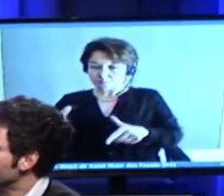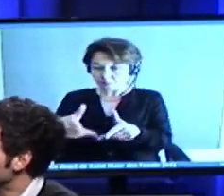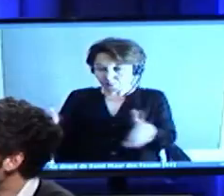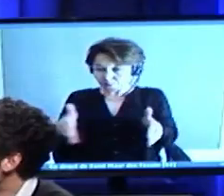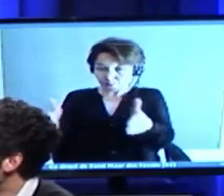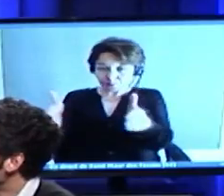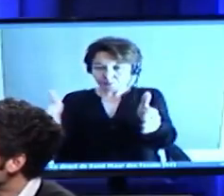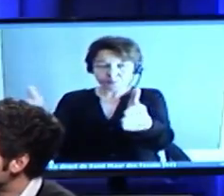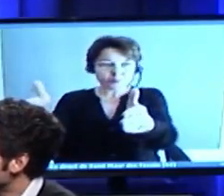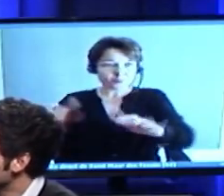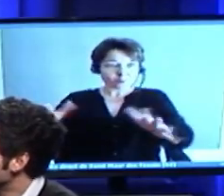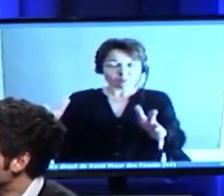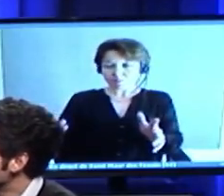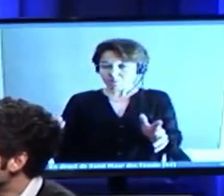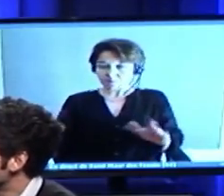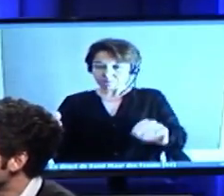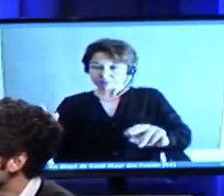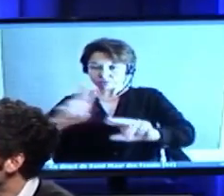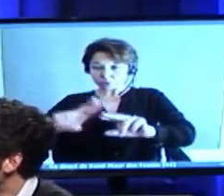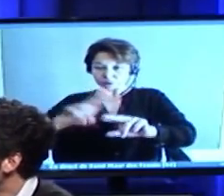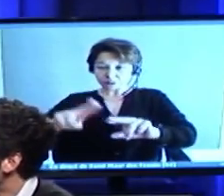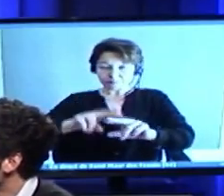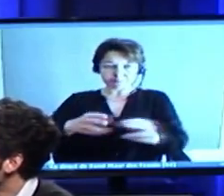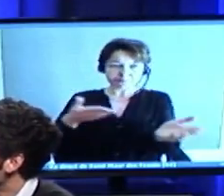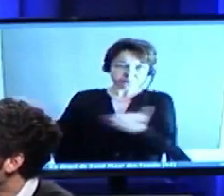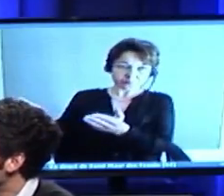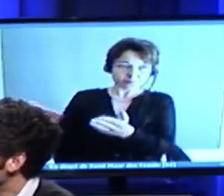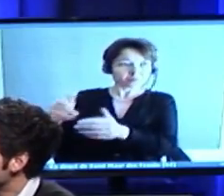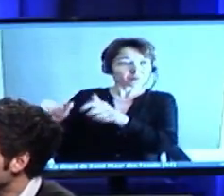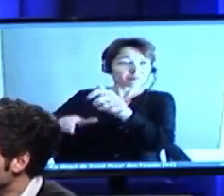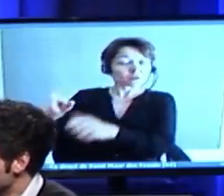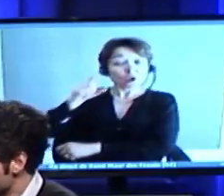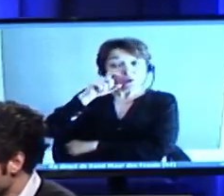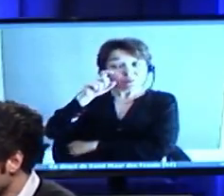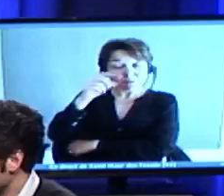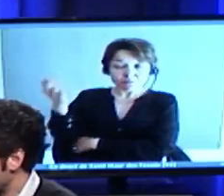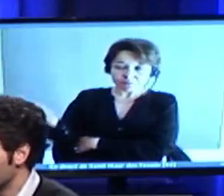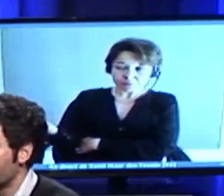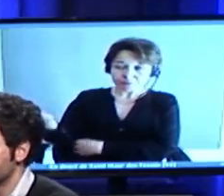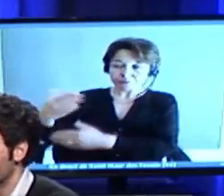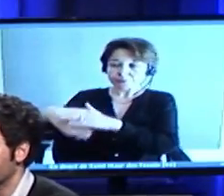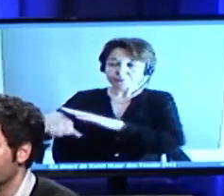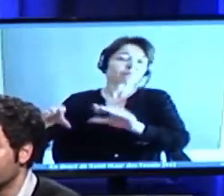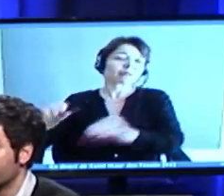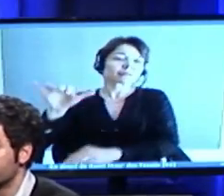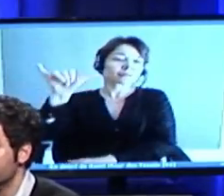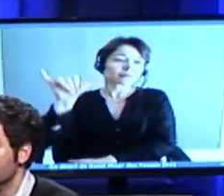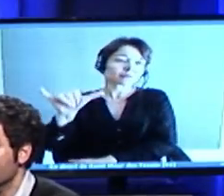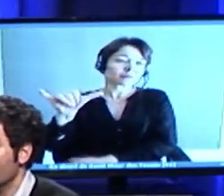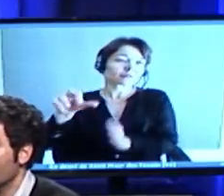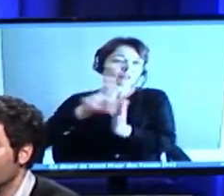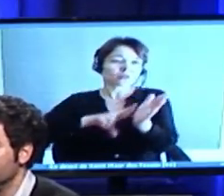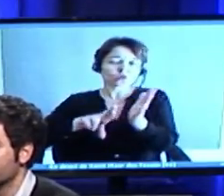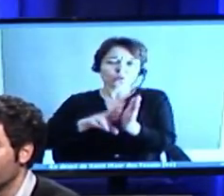the people that we shadowed as part of this one project in York. And when we were writing it up and trying